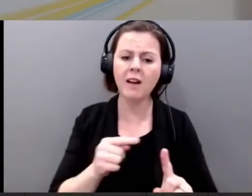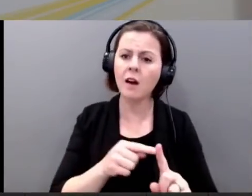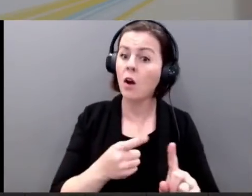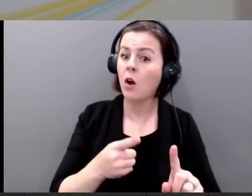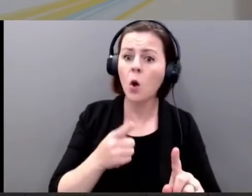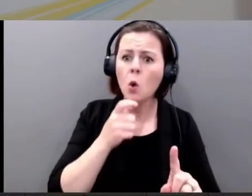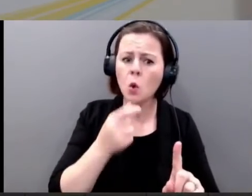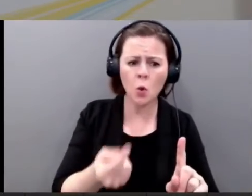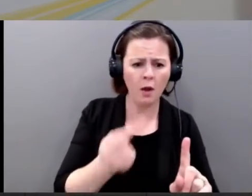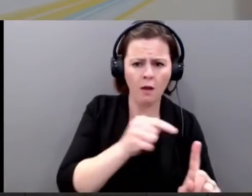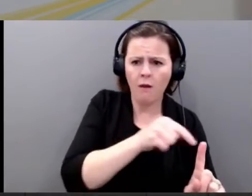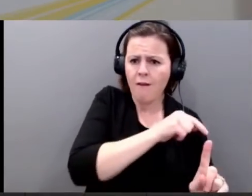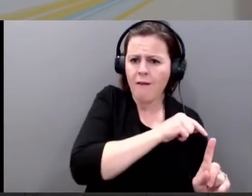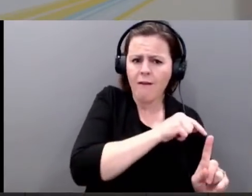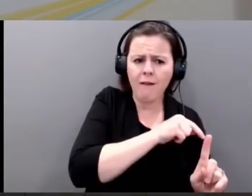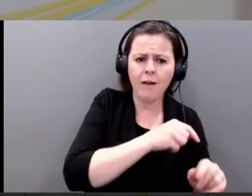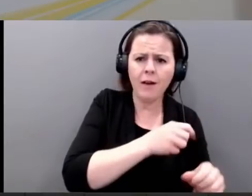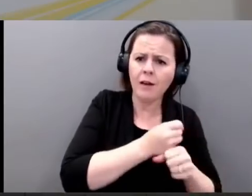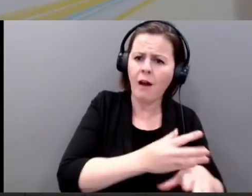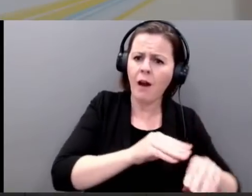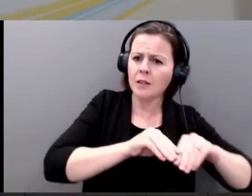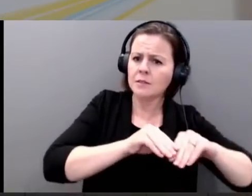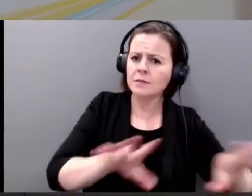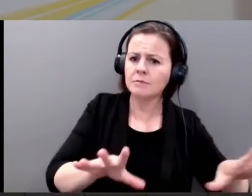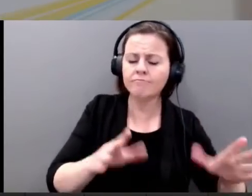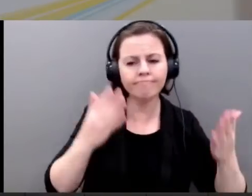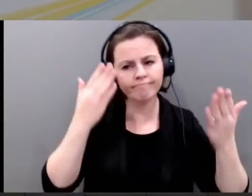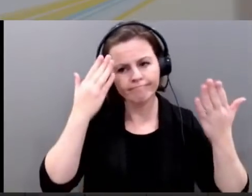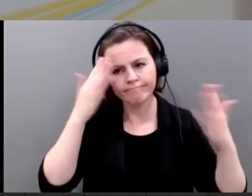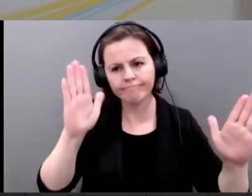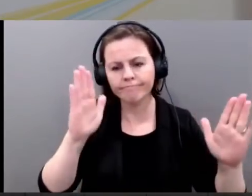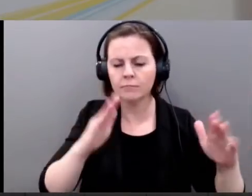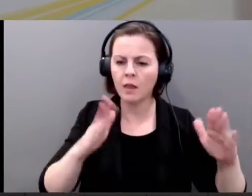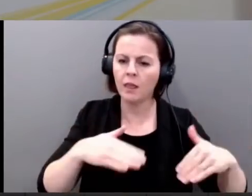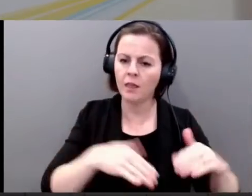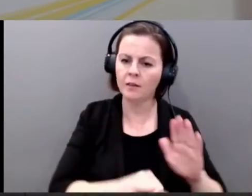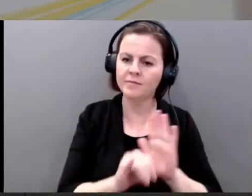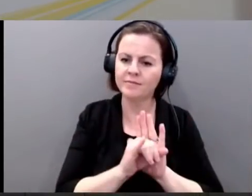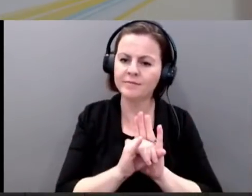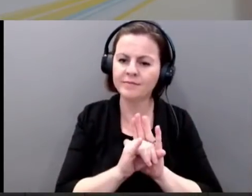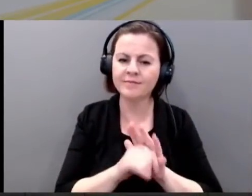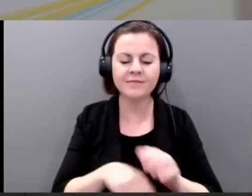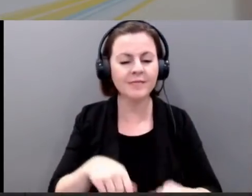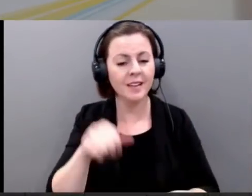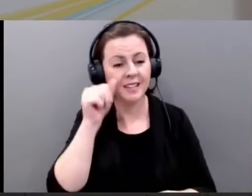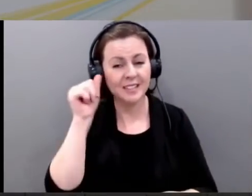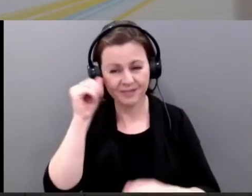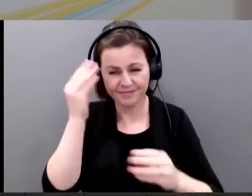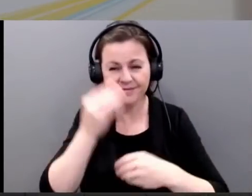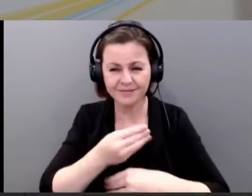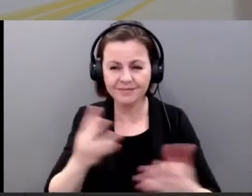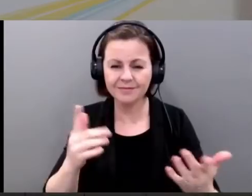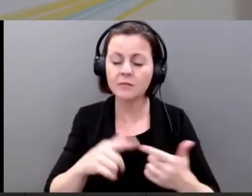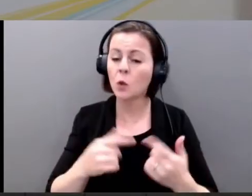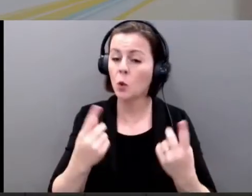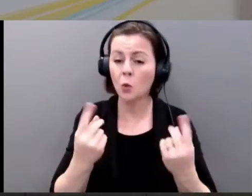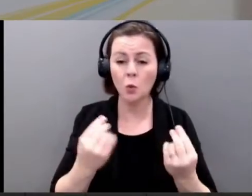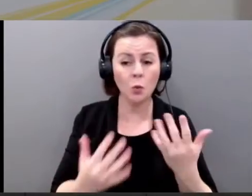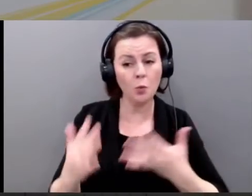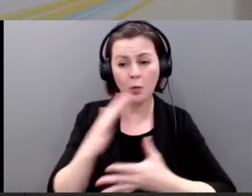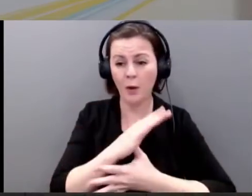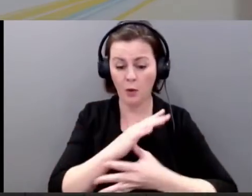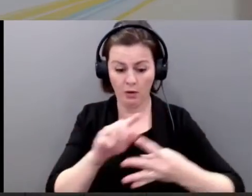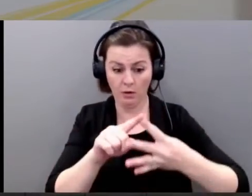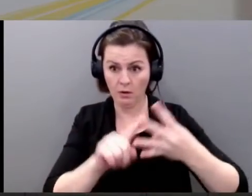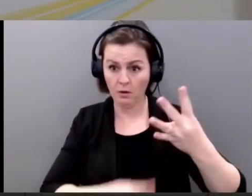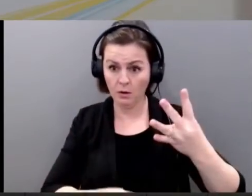not known. Similar to yesterday, our priority today is to continue to do contact tracing of the new cases and to arrange